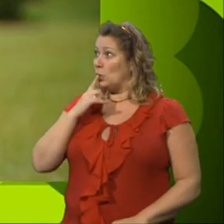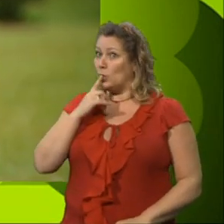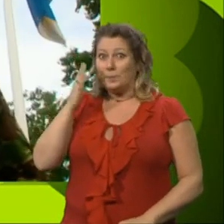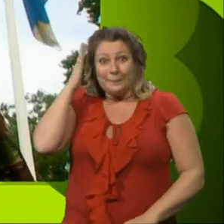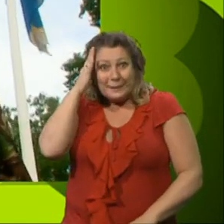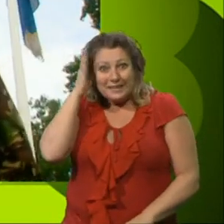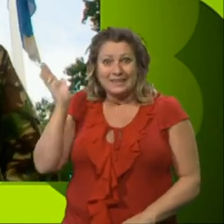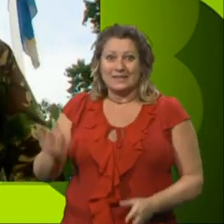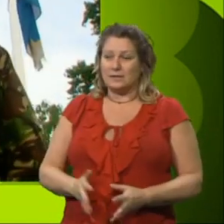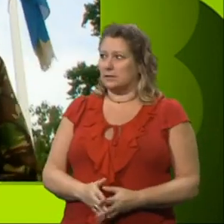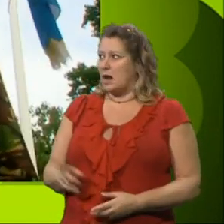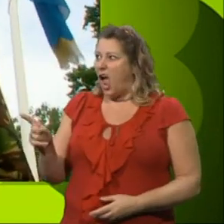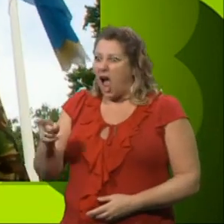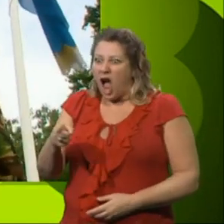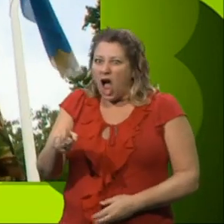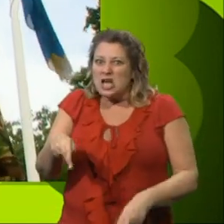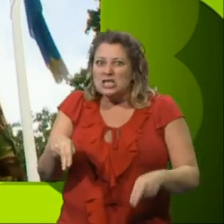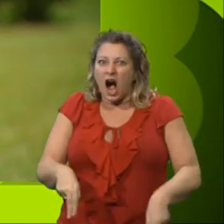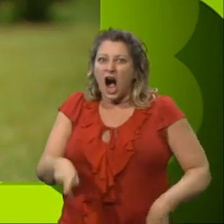Oopsie. Slacker.